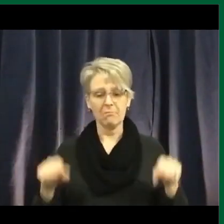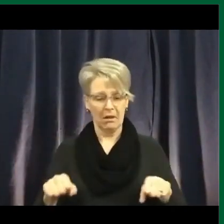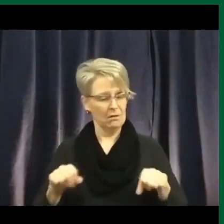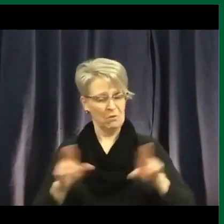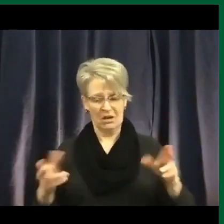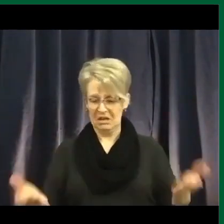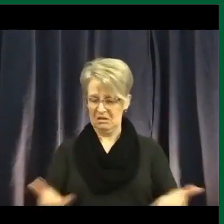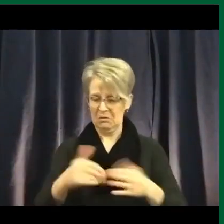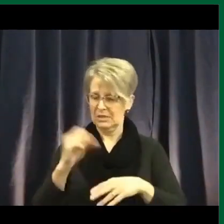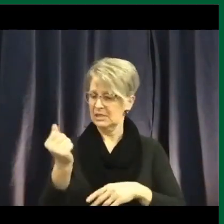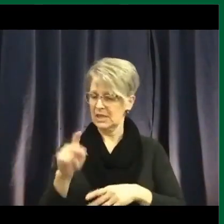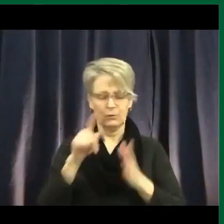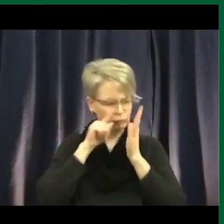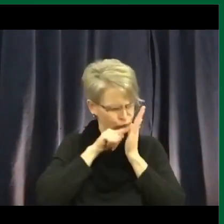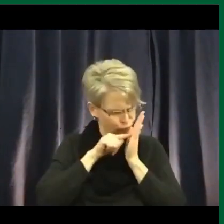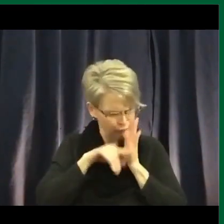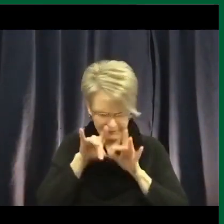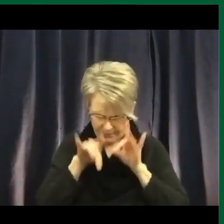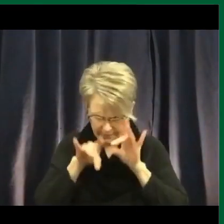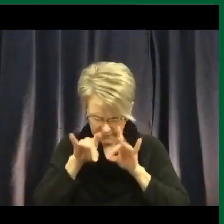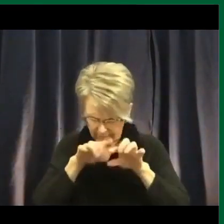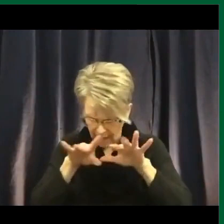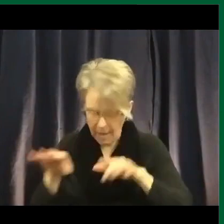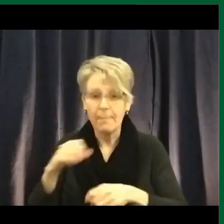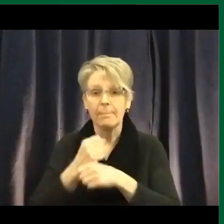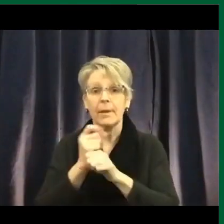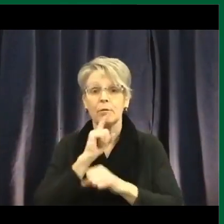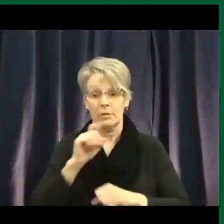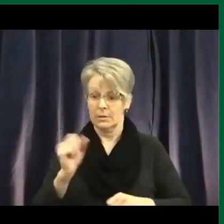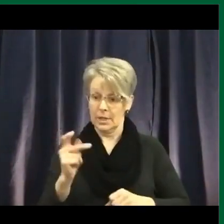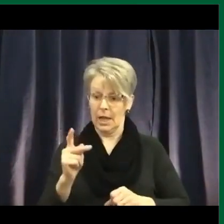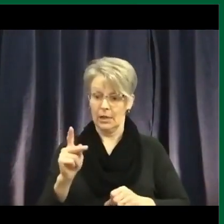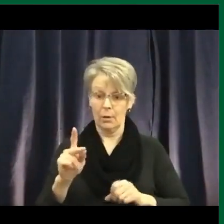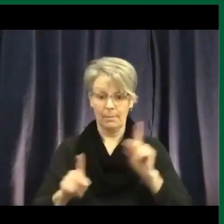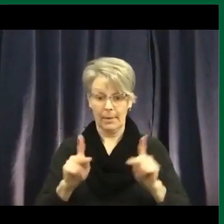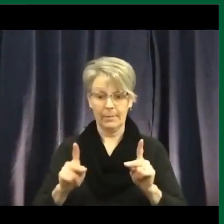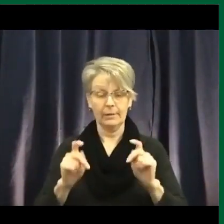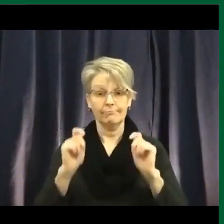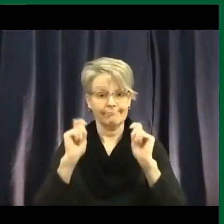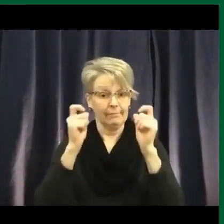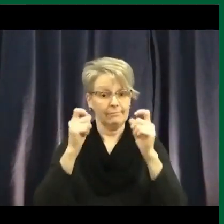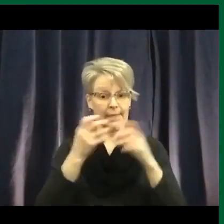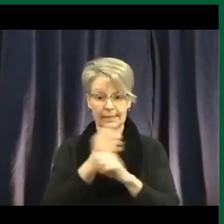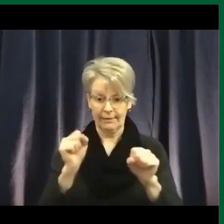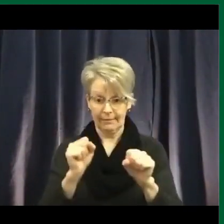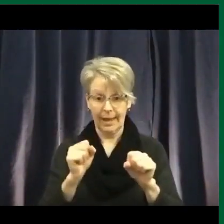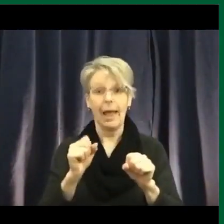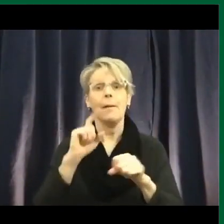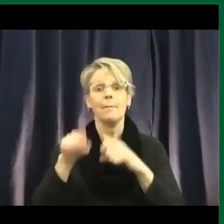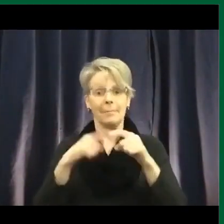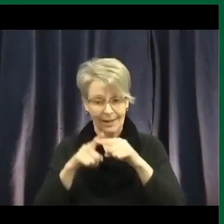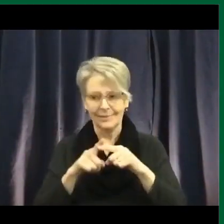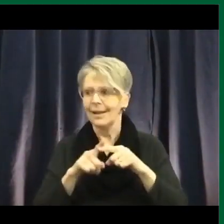production capacity to ensure that we can keep not only Saskatchewan folks safe sooner, quicker, but keep all of